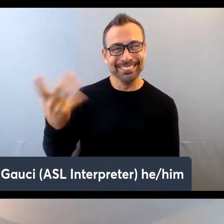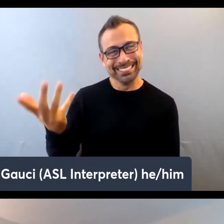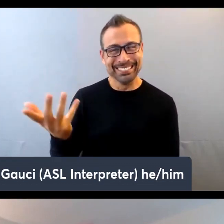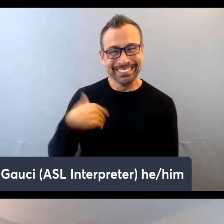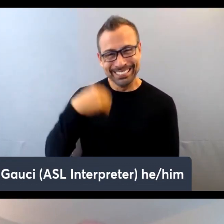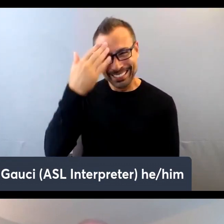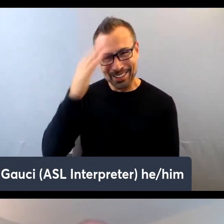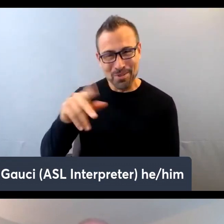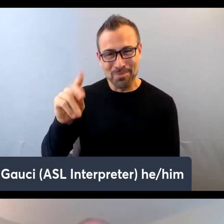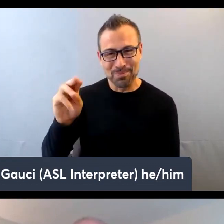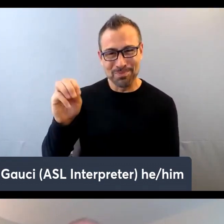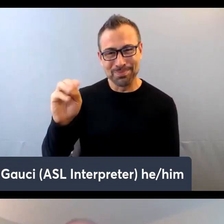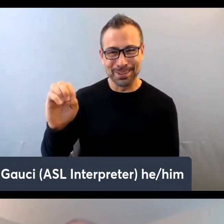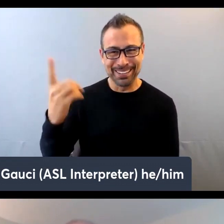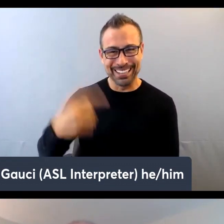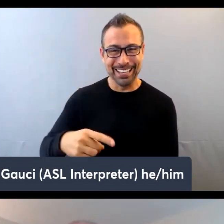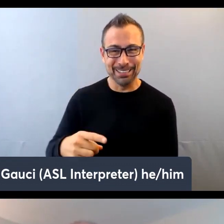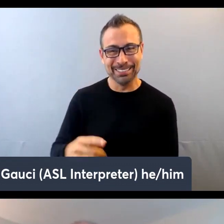yeah. Right.